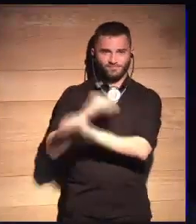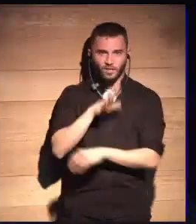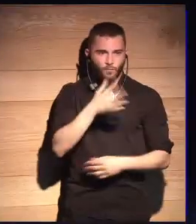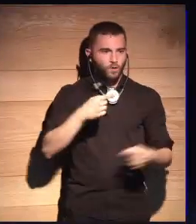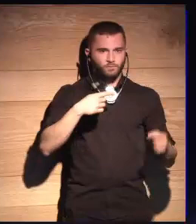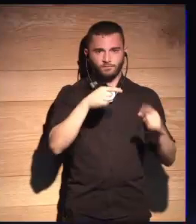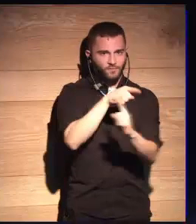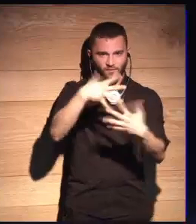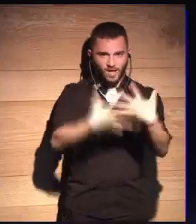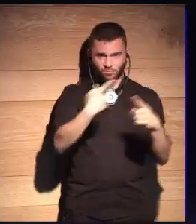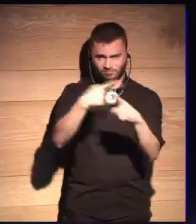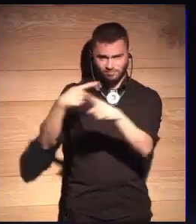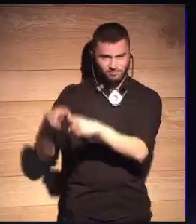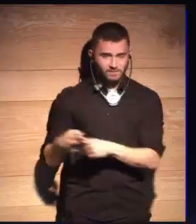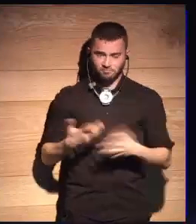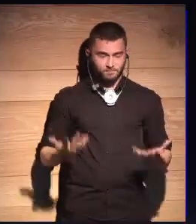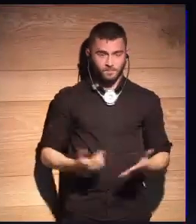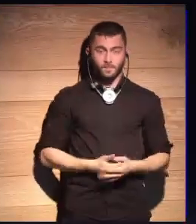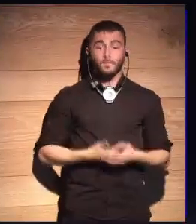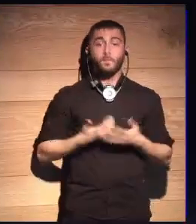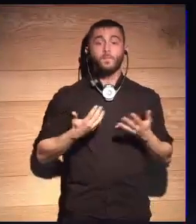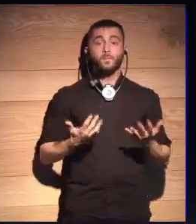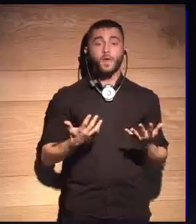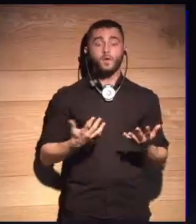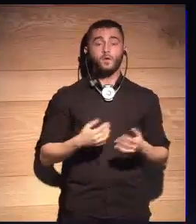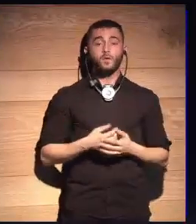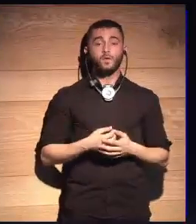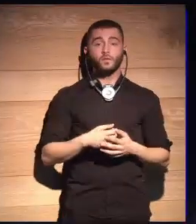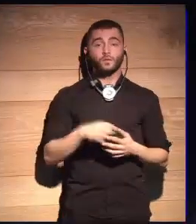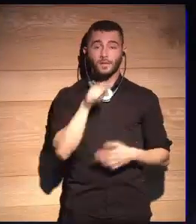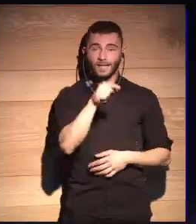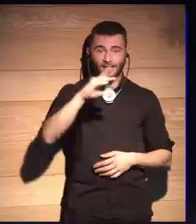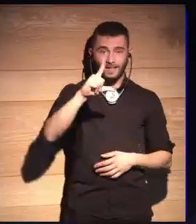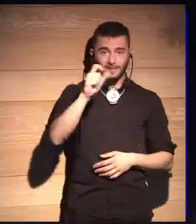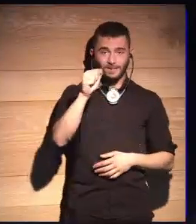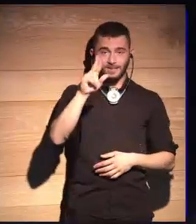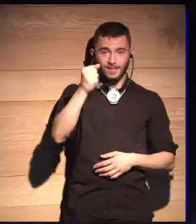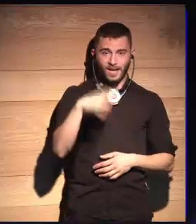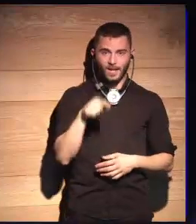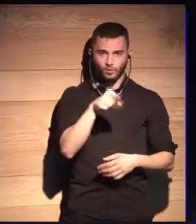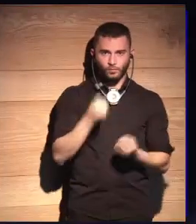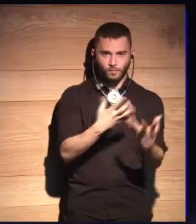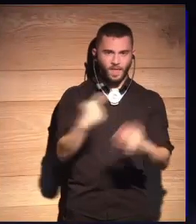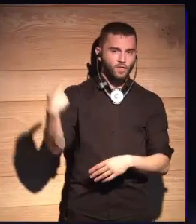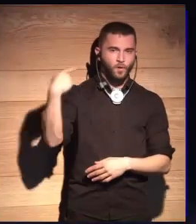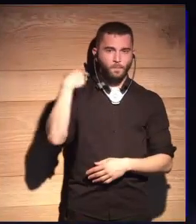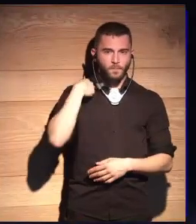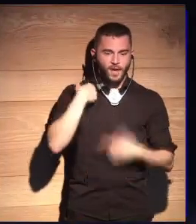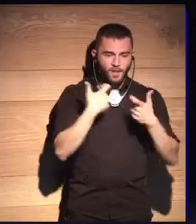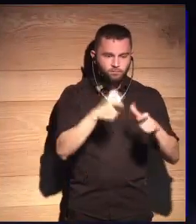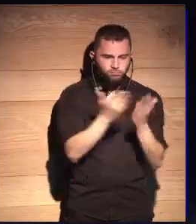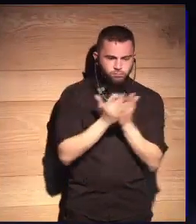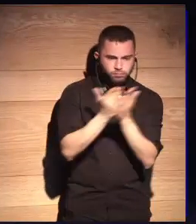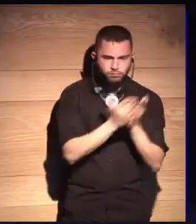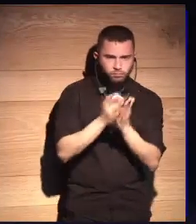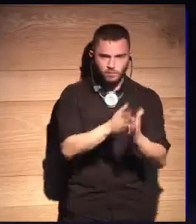we see it, for different reasons or considerations. But for you, Clara, that work with this information,